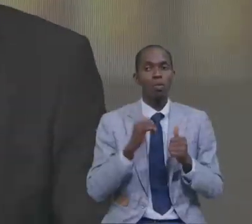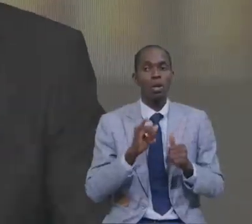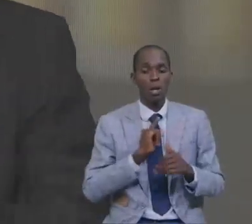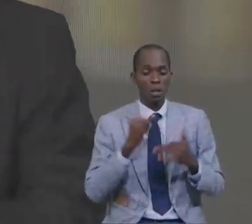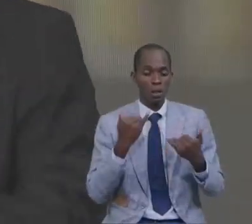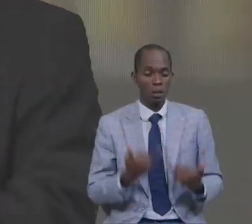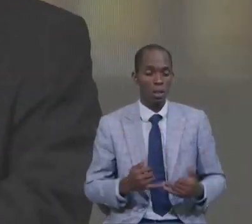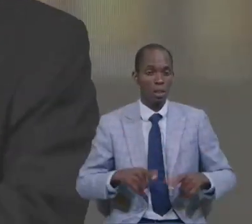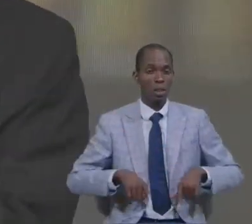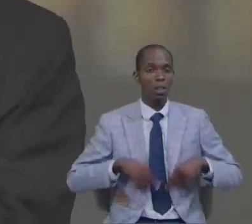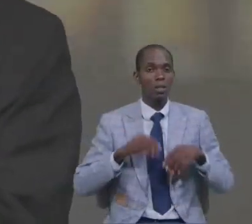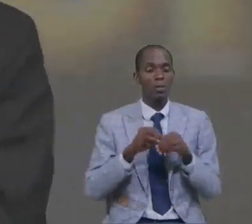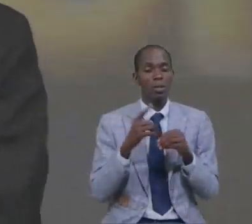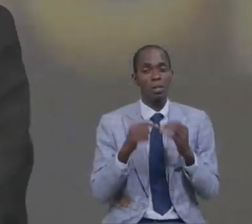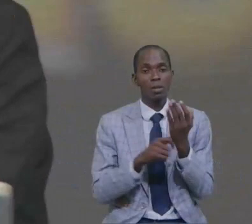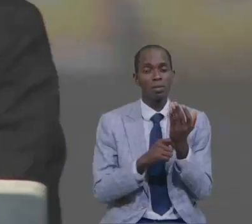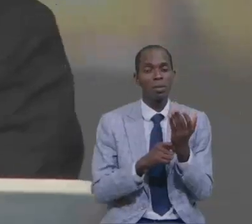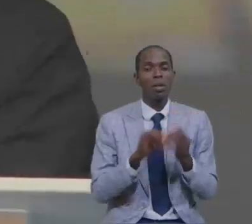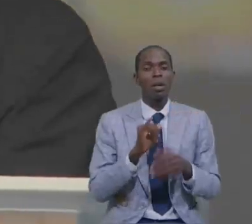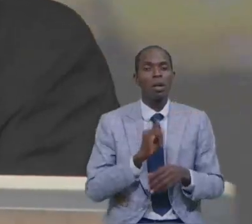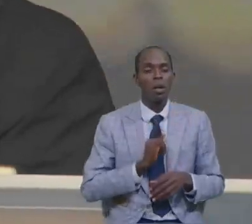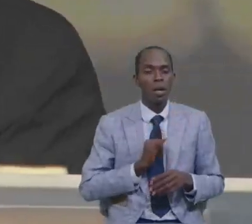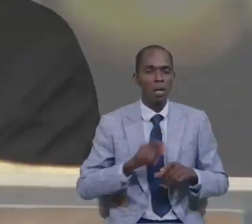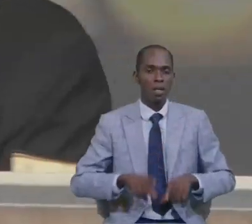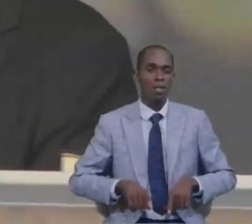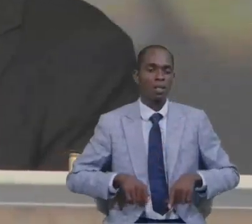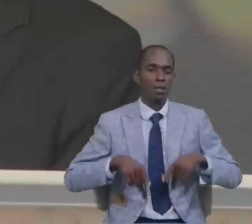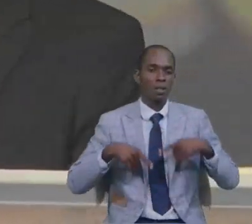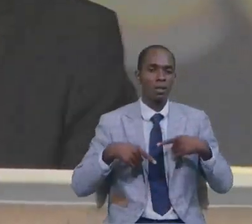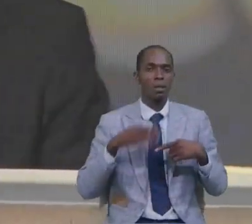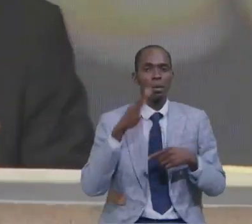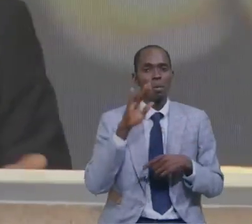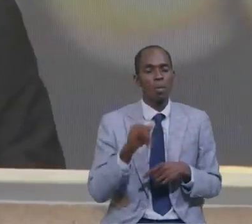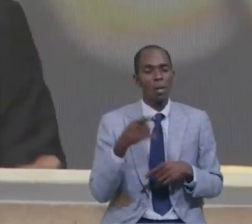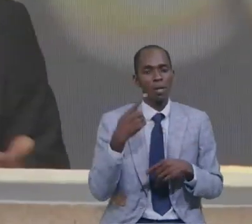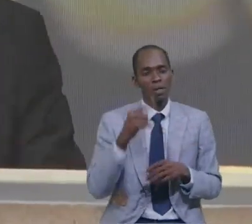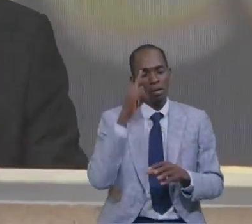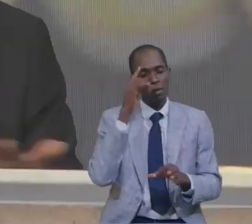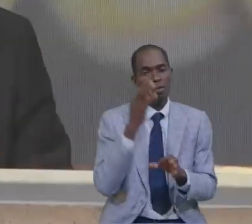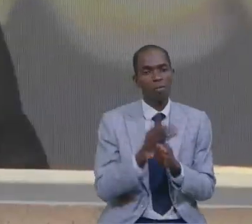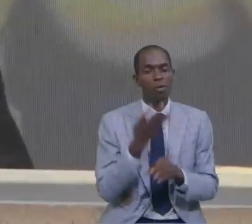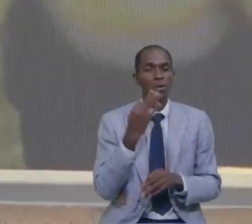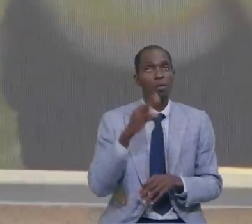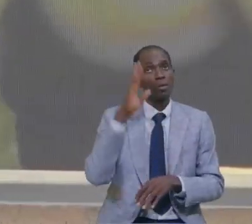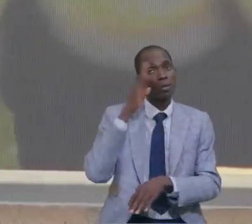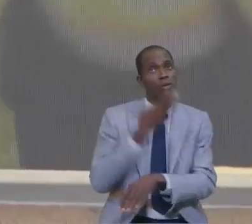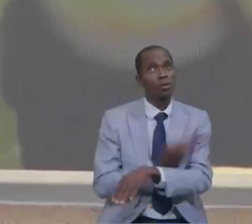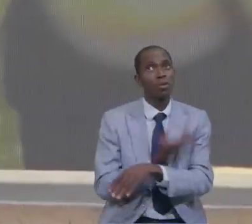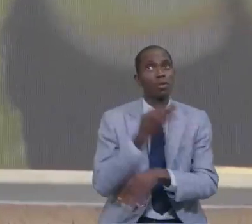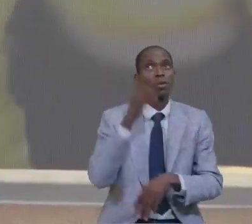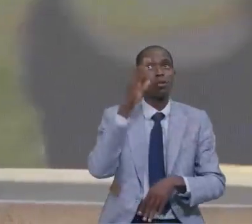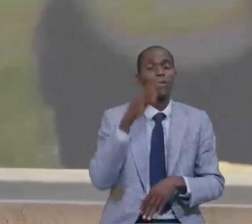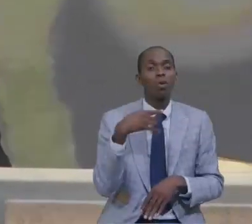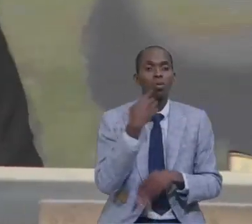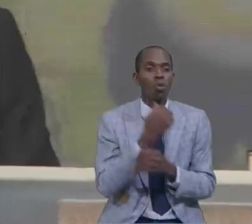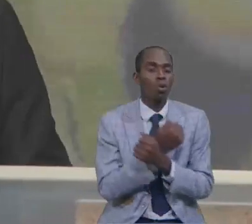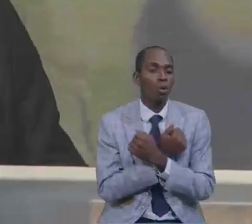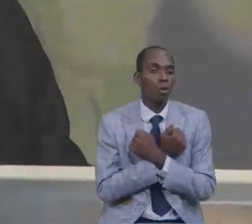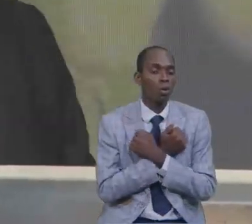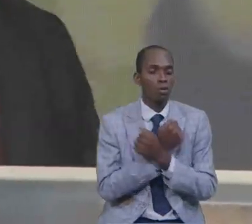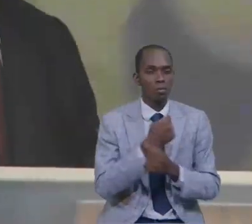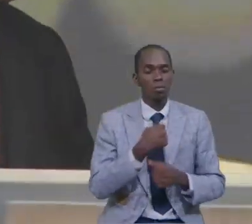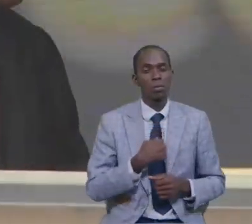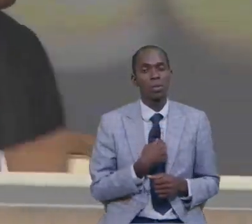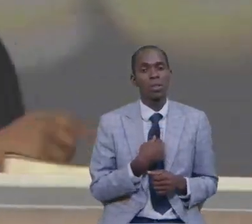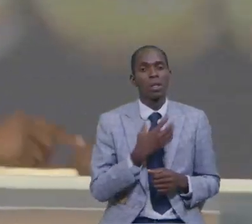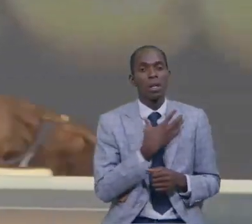of God, who loved me and gave himself for me. The sanctification. And